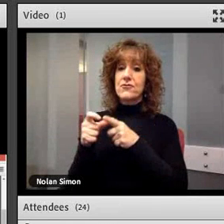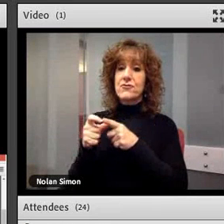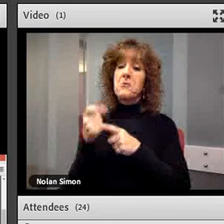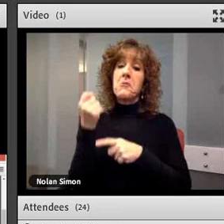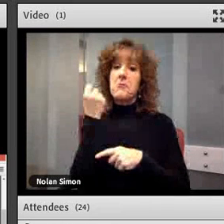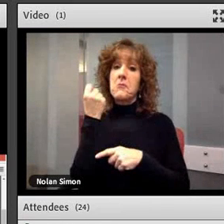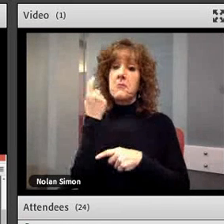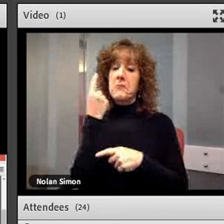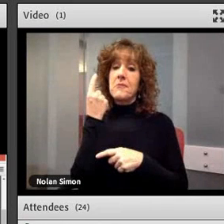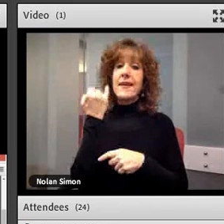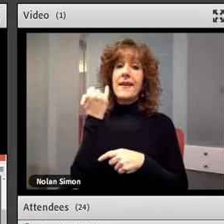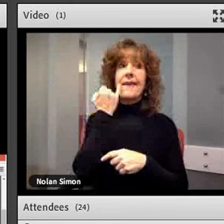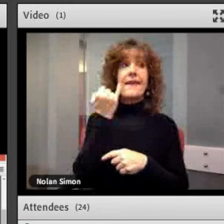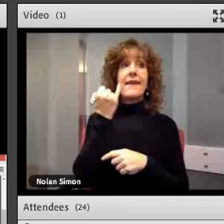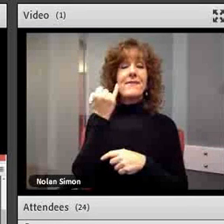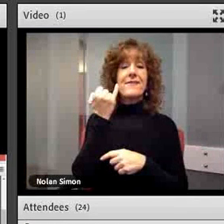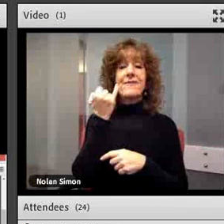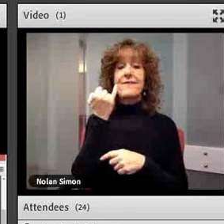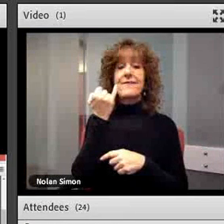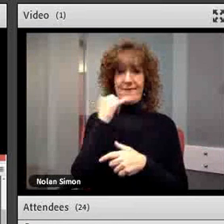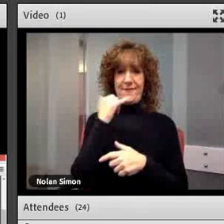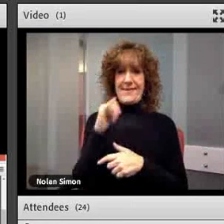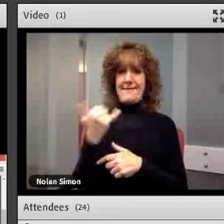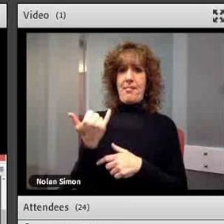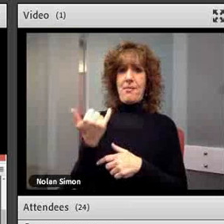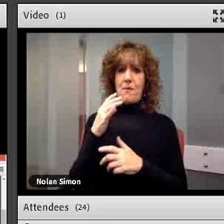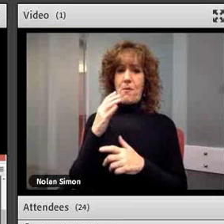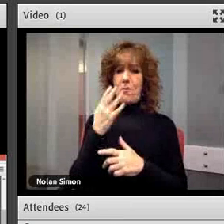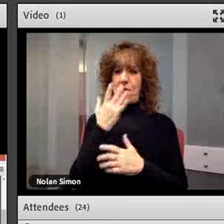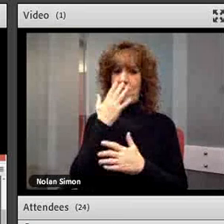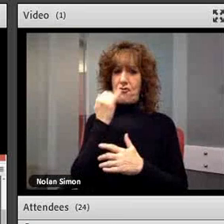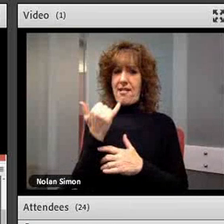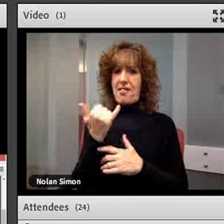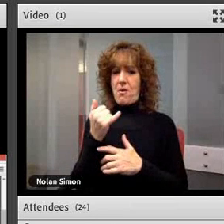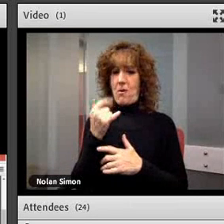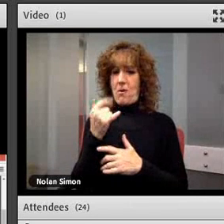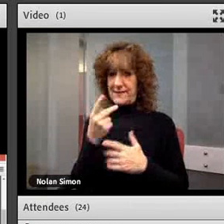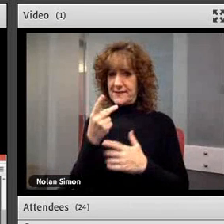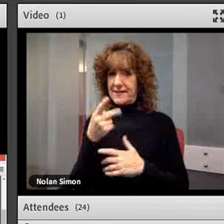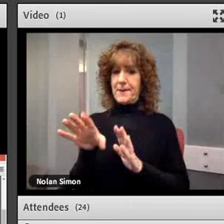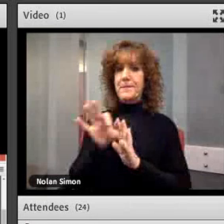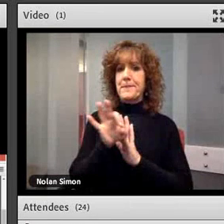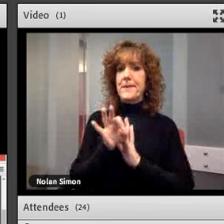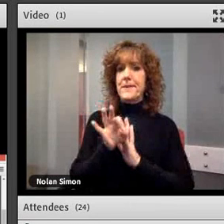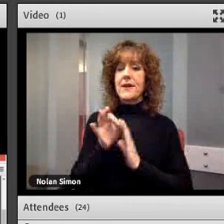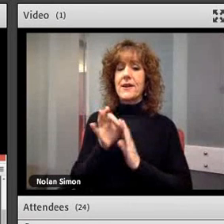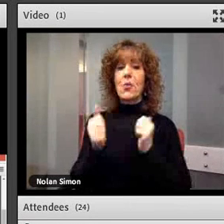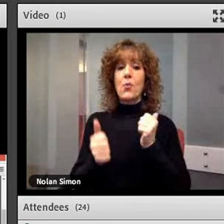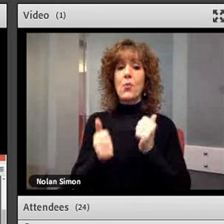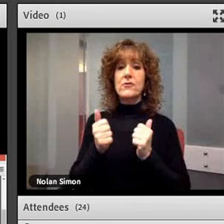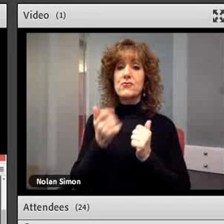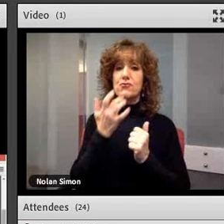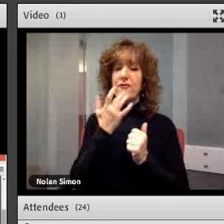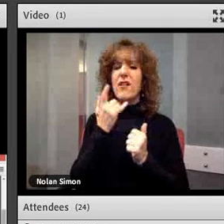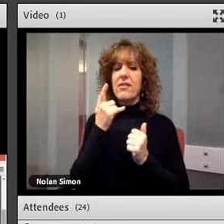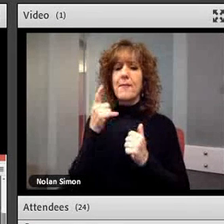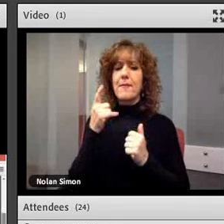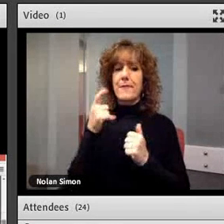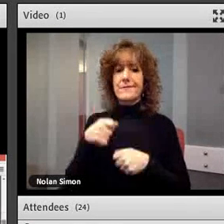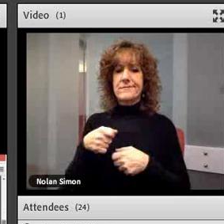you don't, anything that's yellowish, like here, you can choose which one you want. Let me pull this down so you can